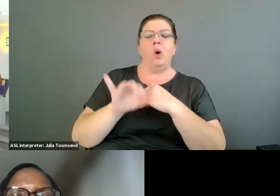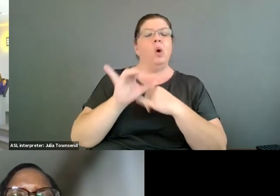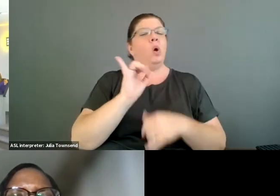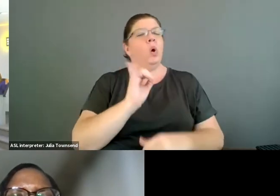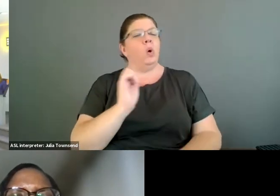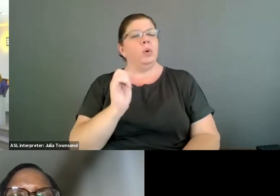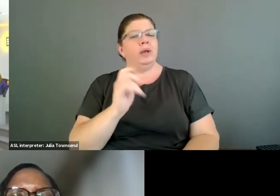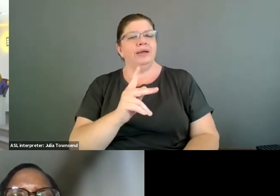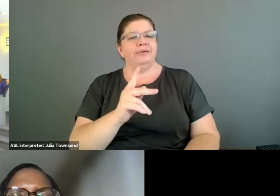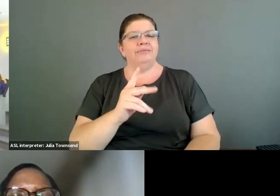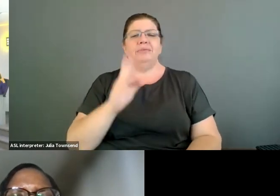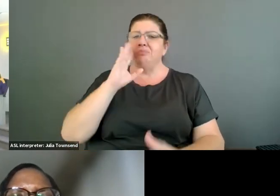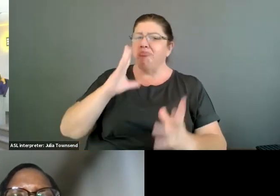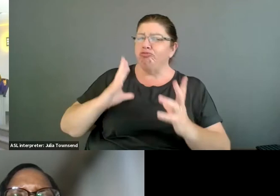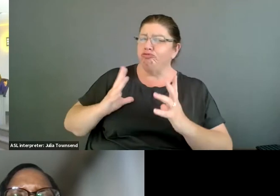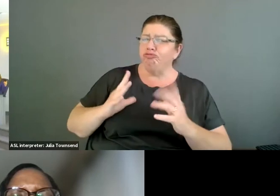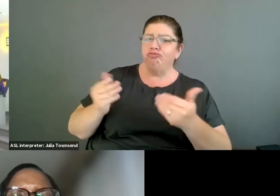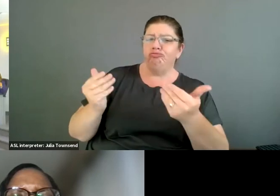Okay. I know. It'll be fine.